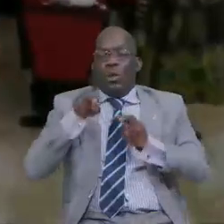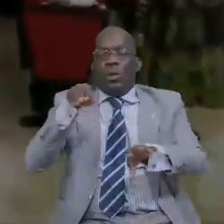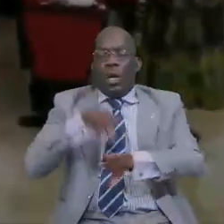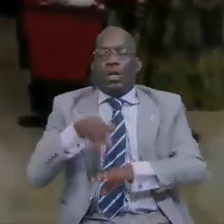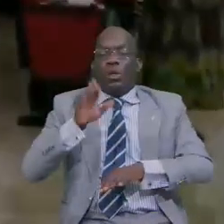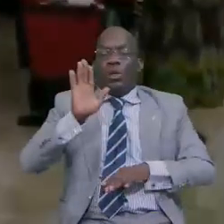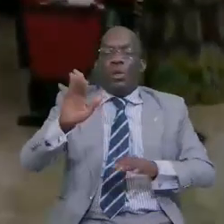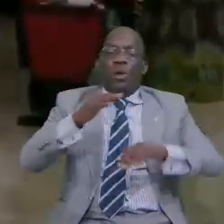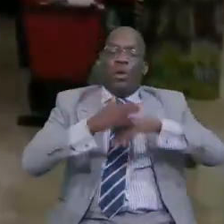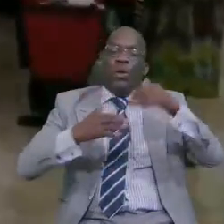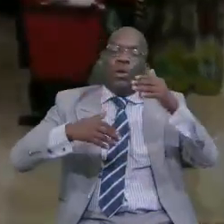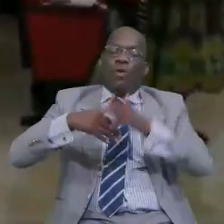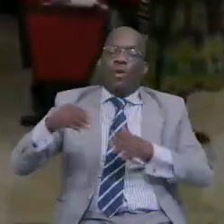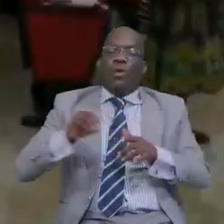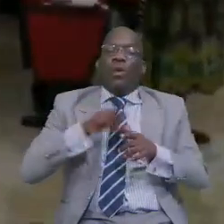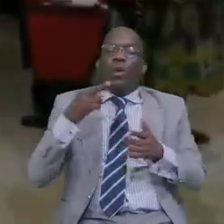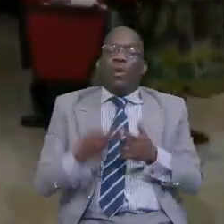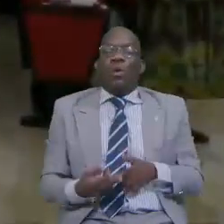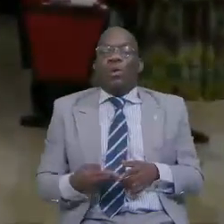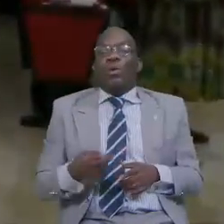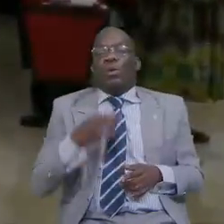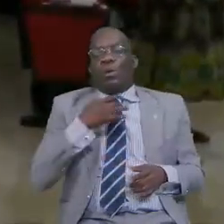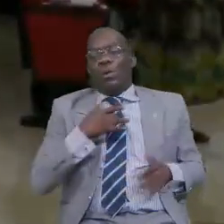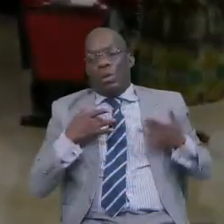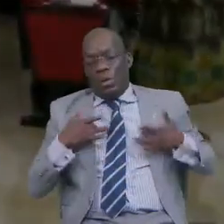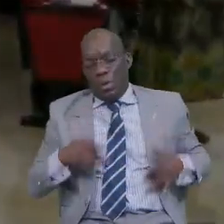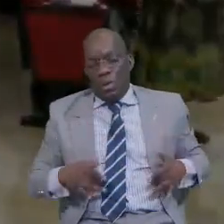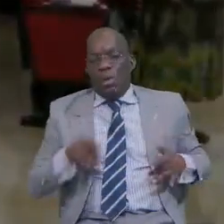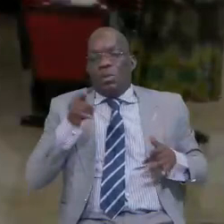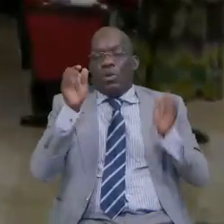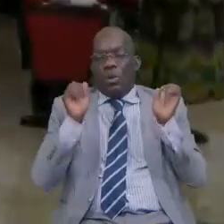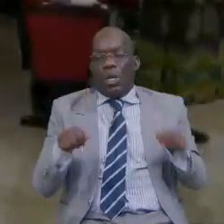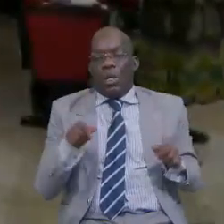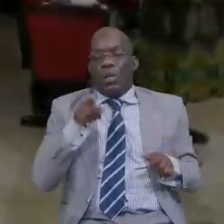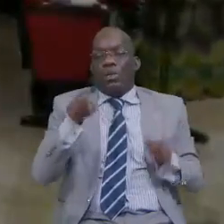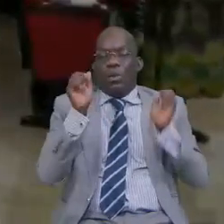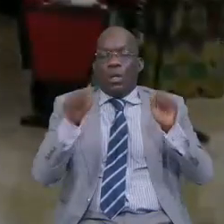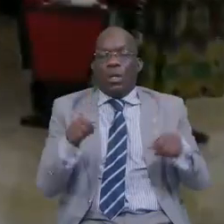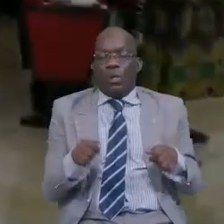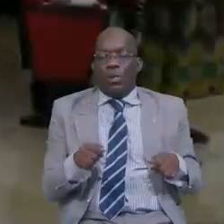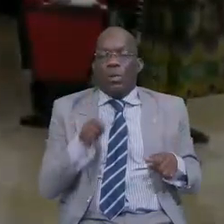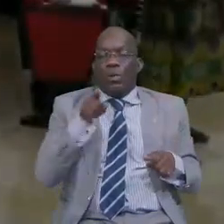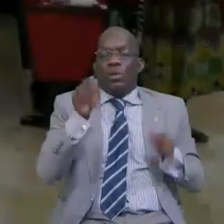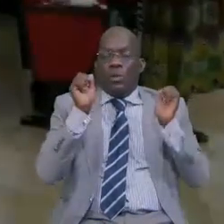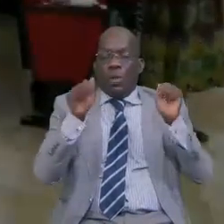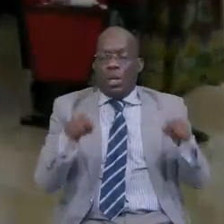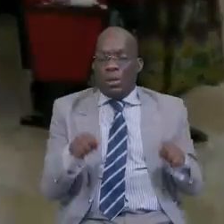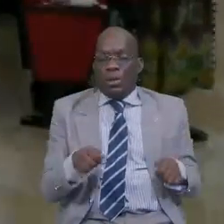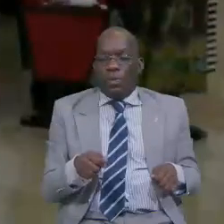zone or discomforting zone. You can. You can. You can.